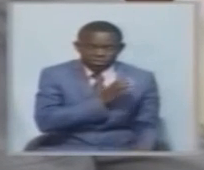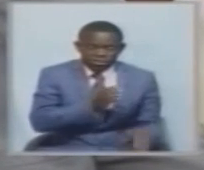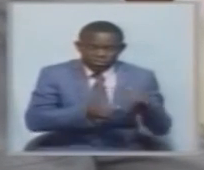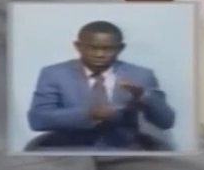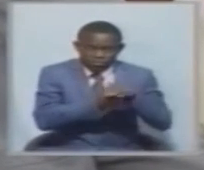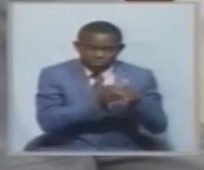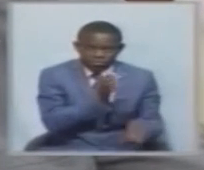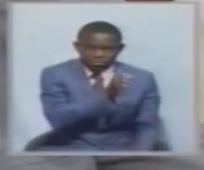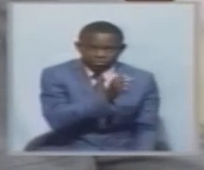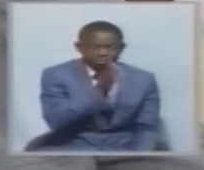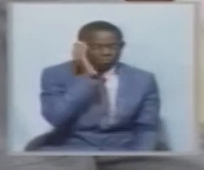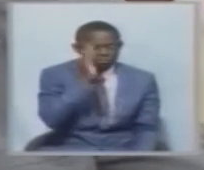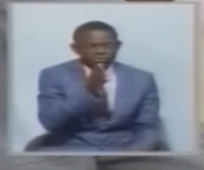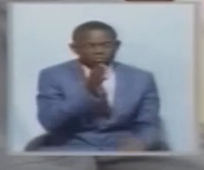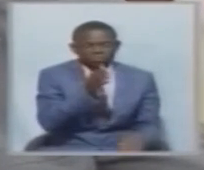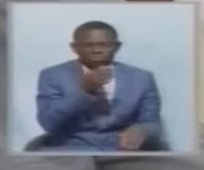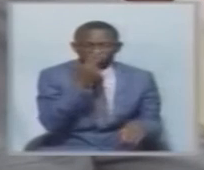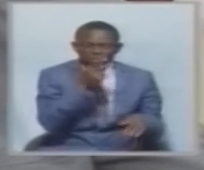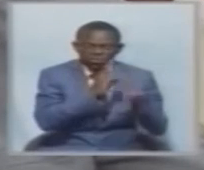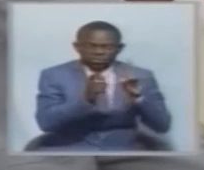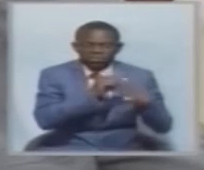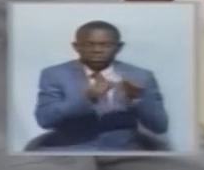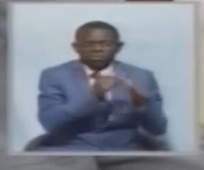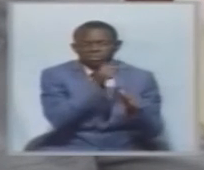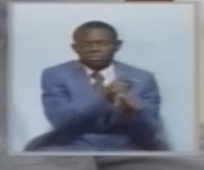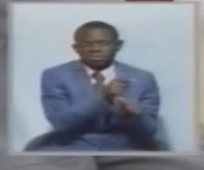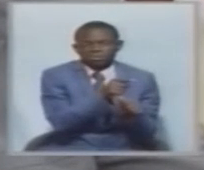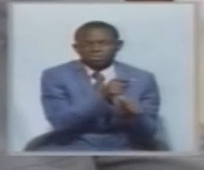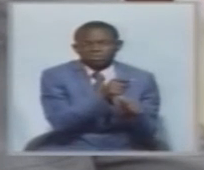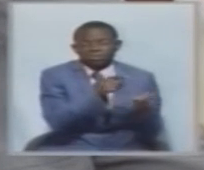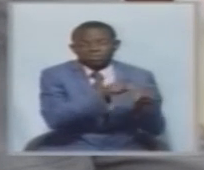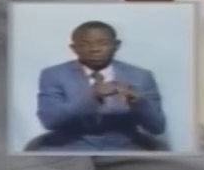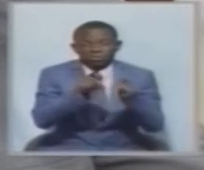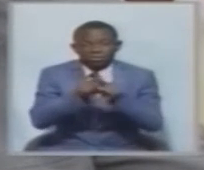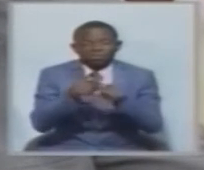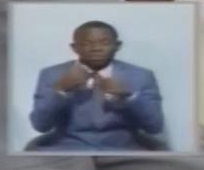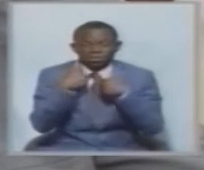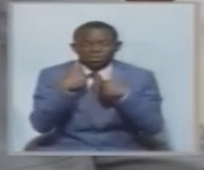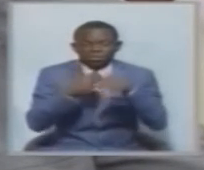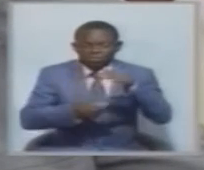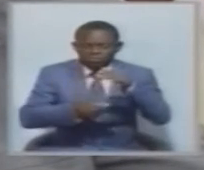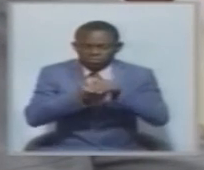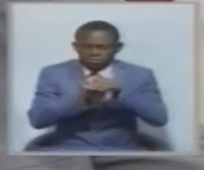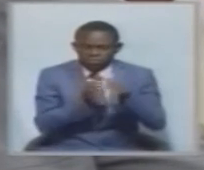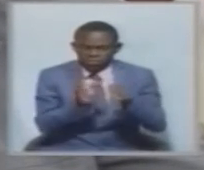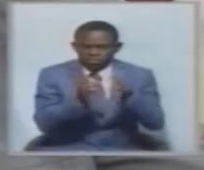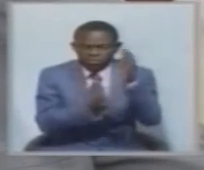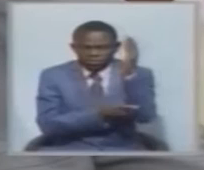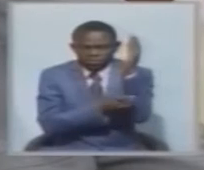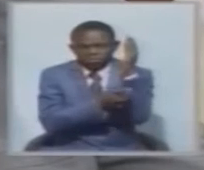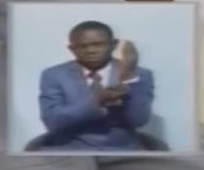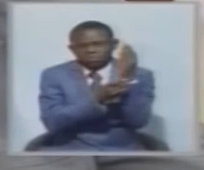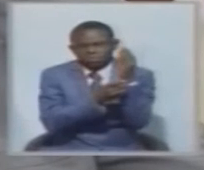actually assess this finance. Also, we have the issues to do with the private sector development, and I think there will